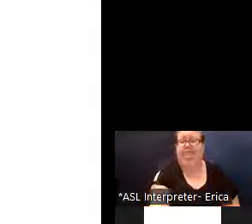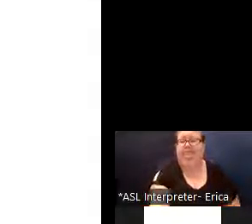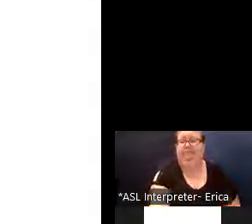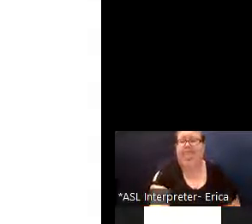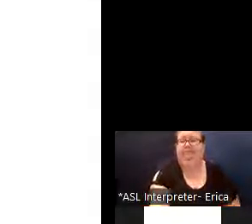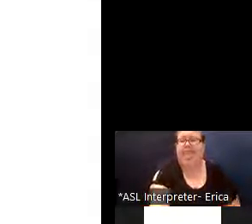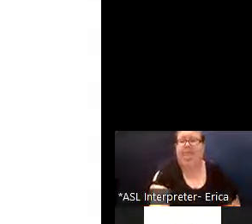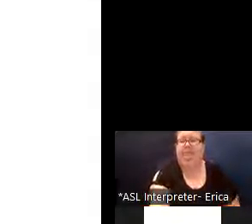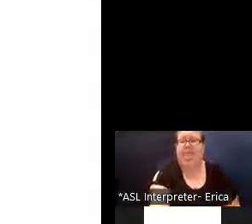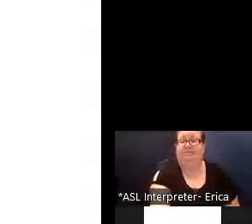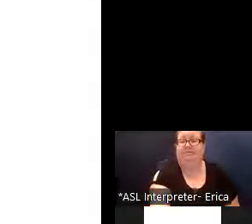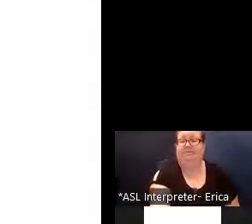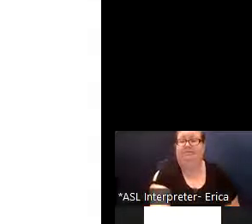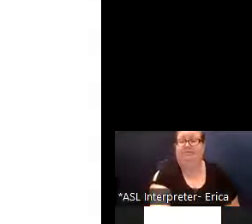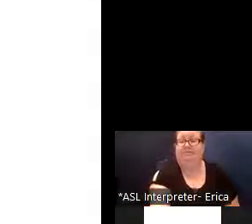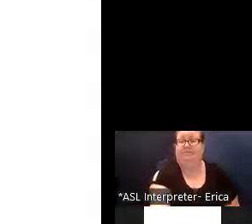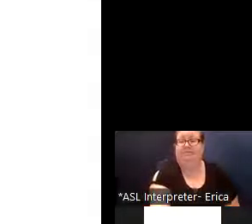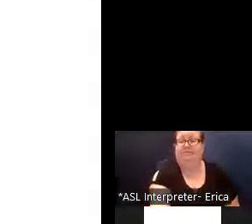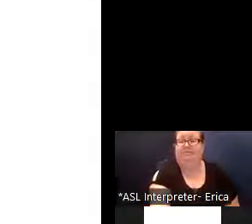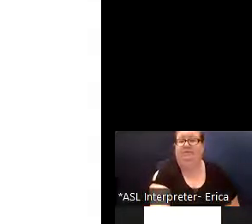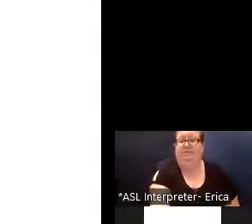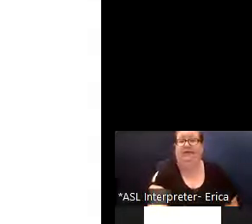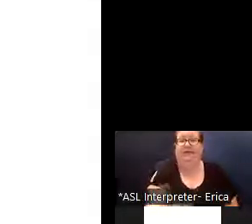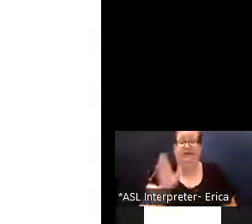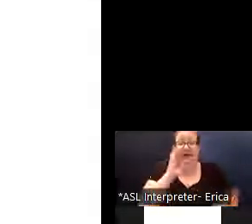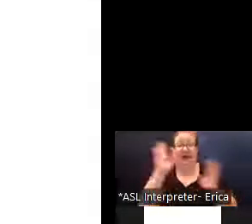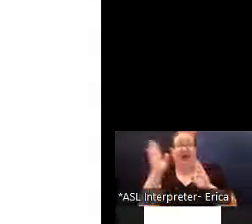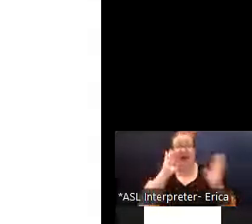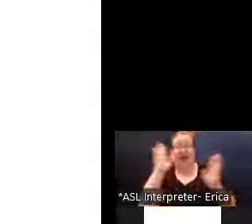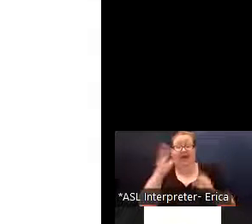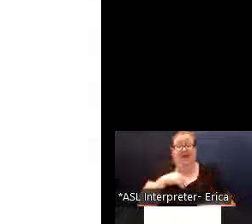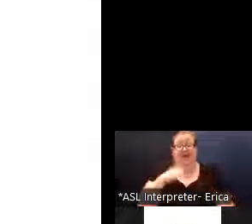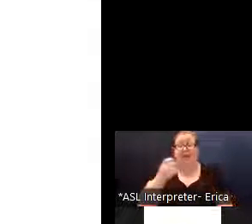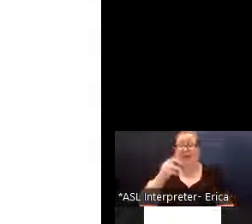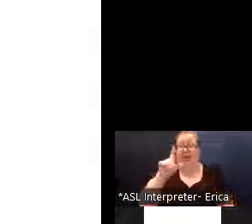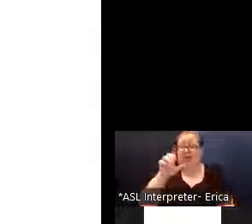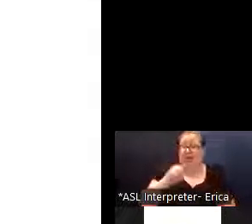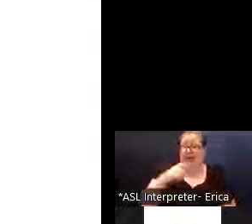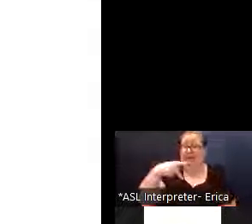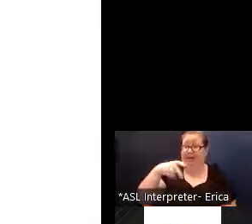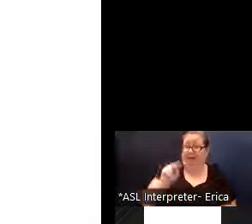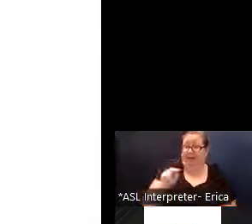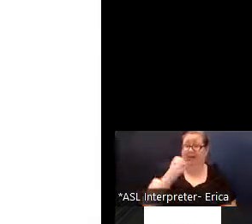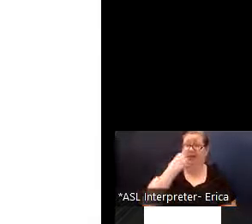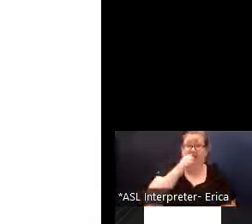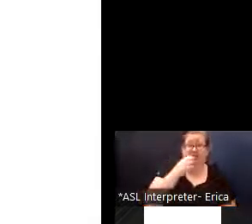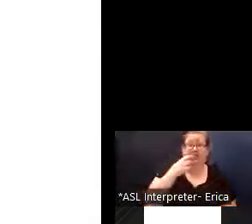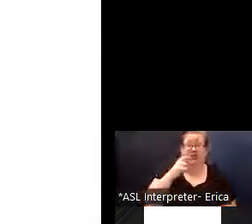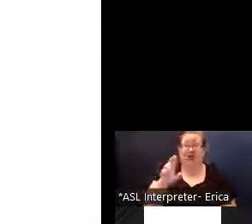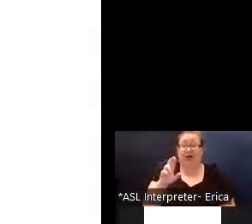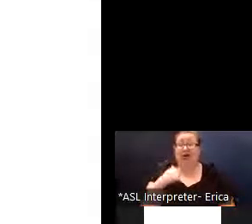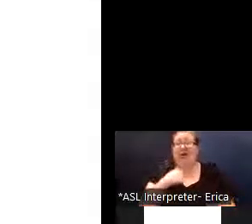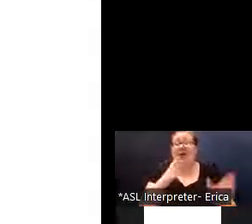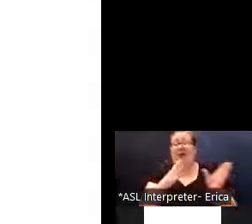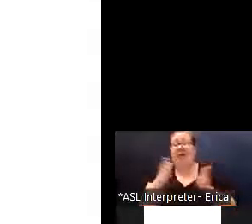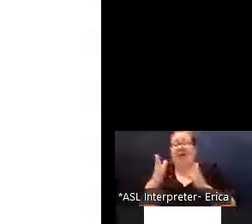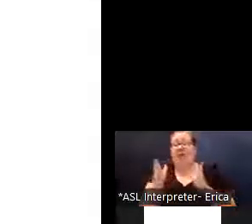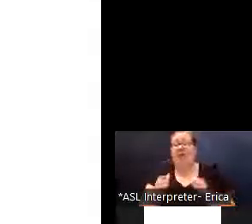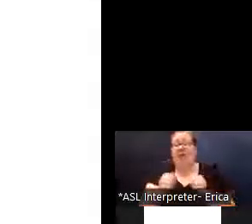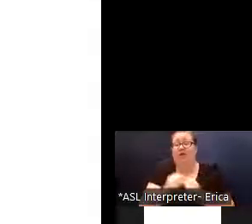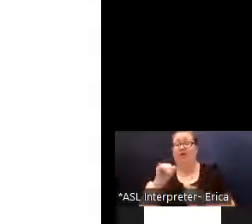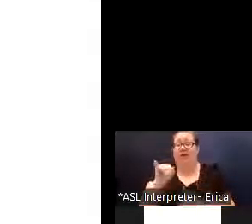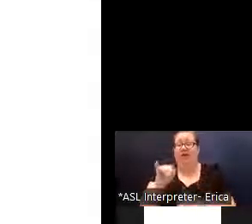Hello, everyone. My name's Chloe. The pronouns are she, her, and I'm an environmental justice organizer with Ironbound